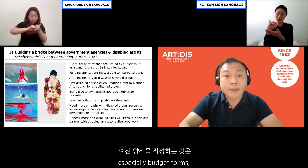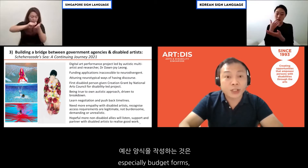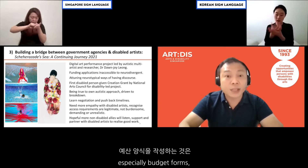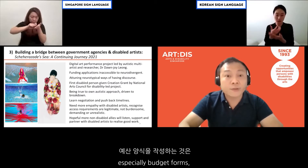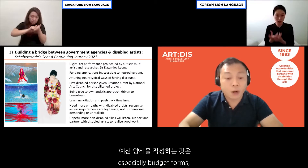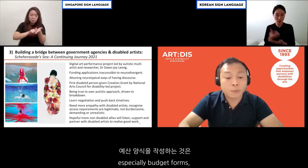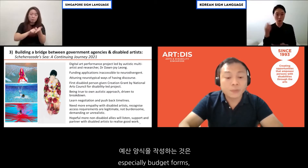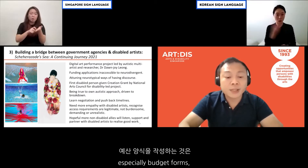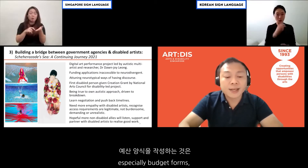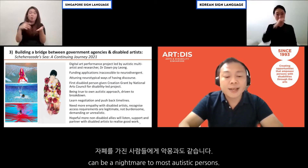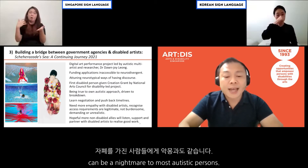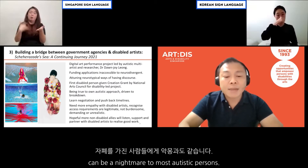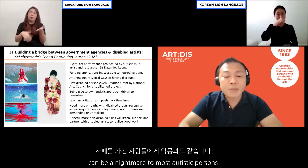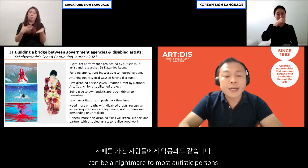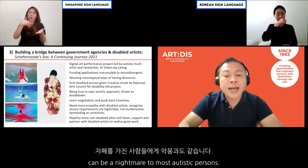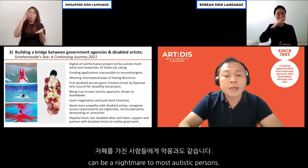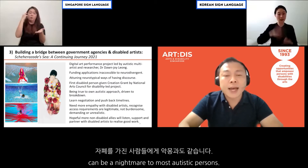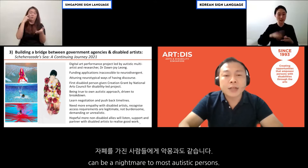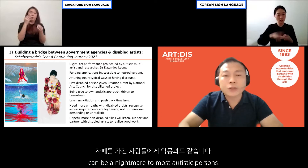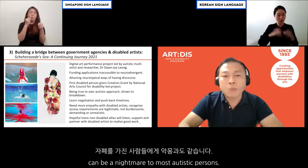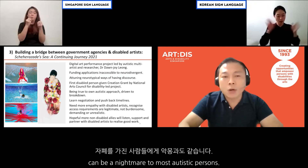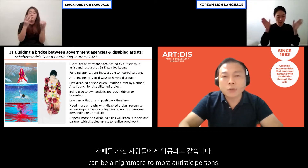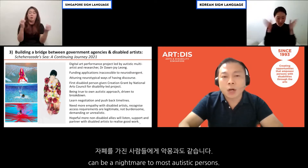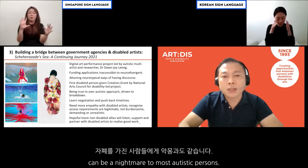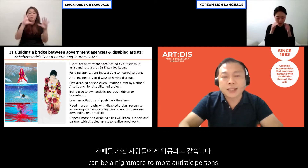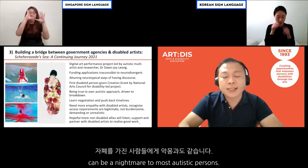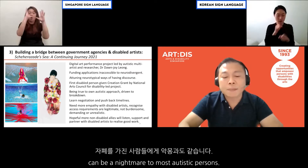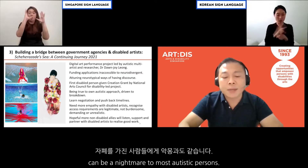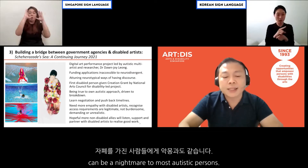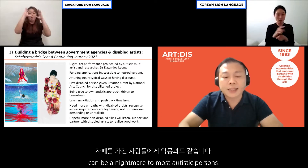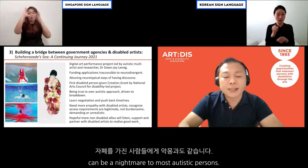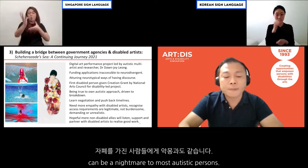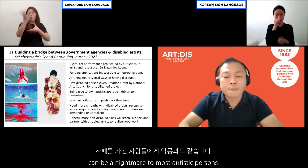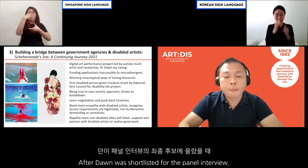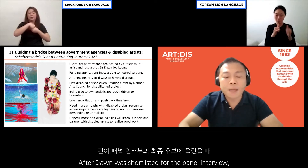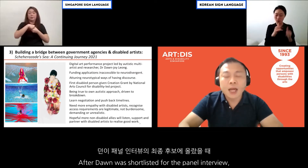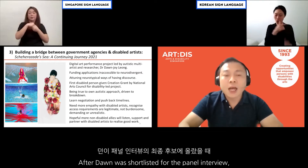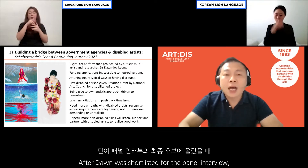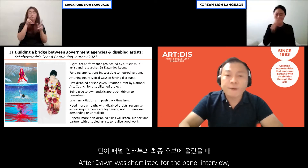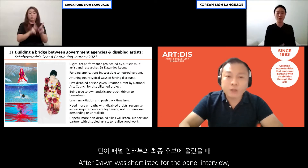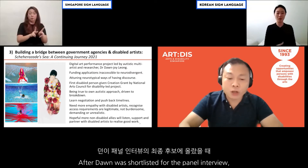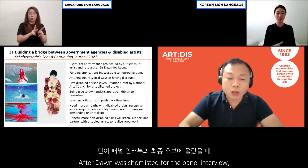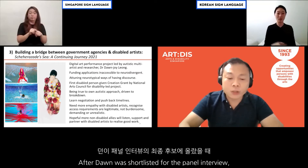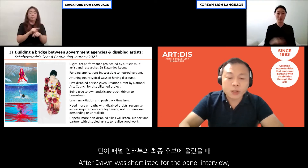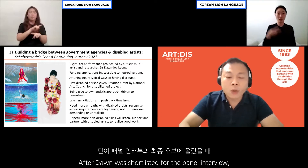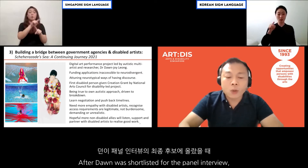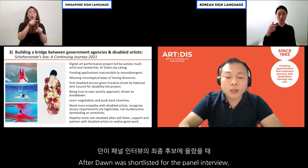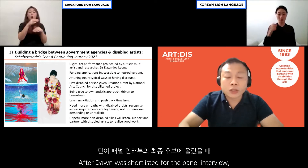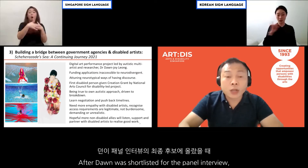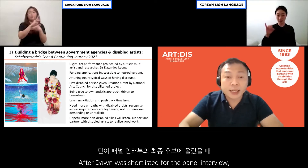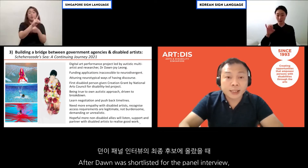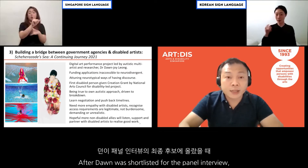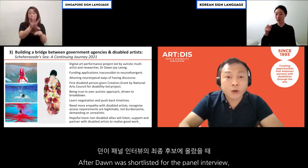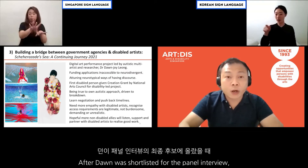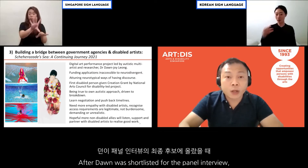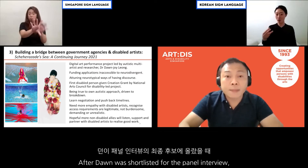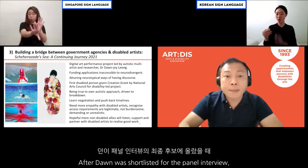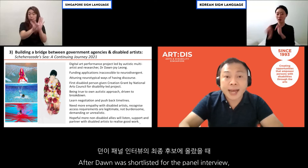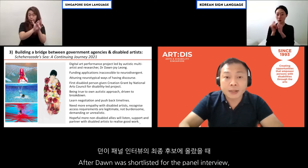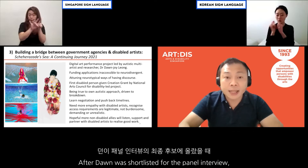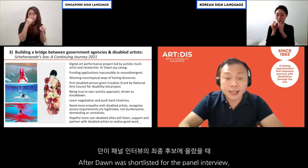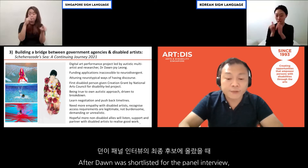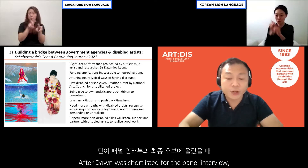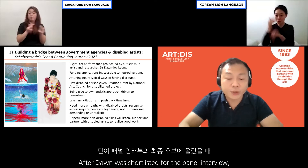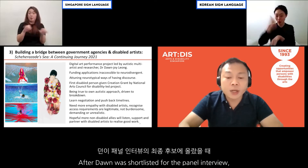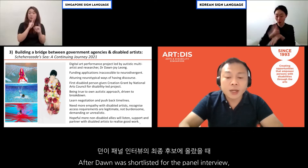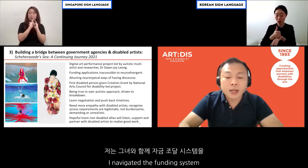especially budget forms, can be a nightmare to most autistic persons. After Dawn was shortlisted for the